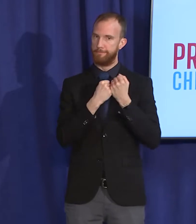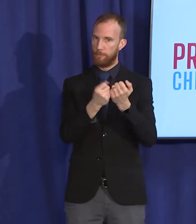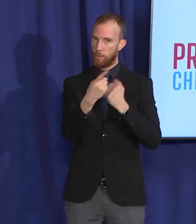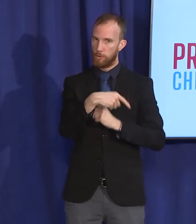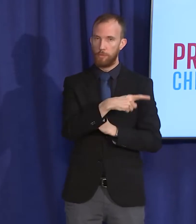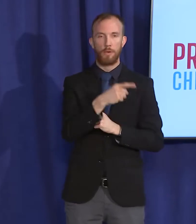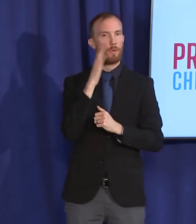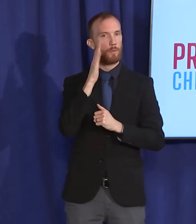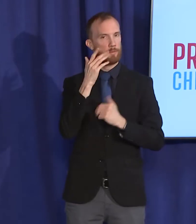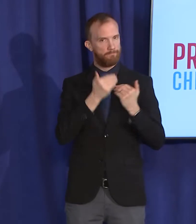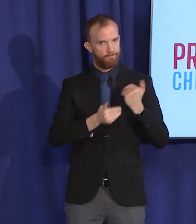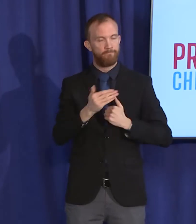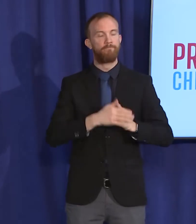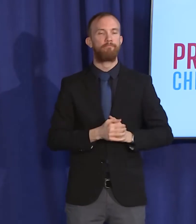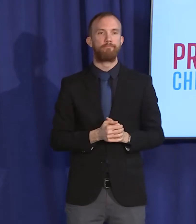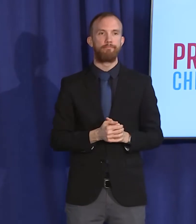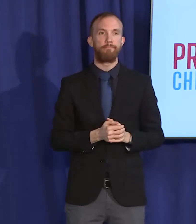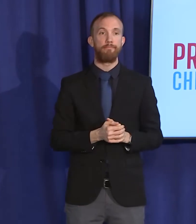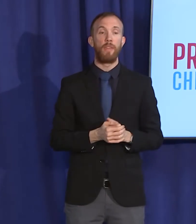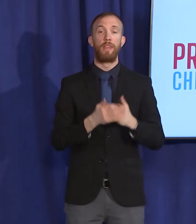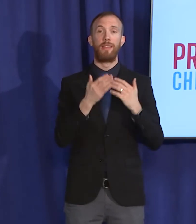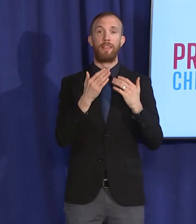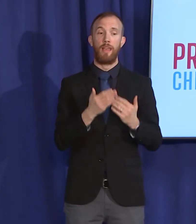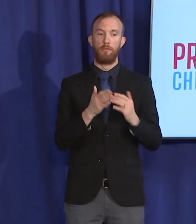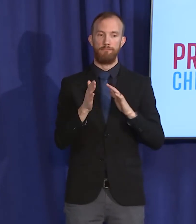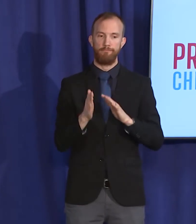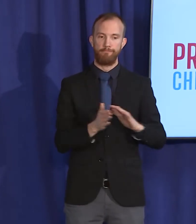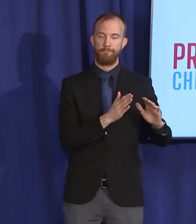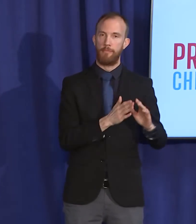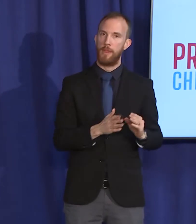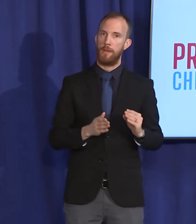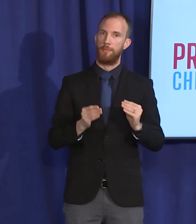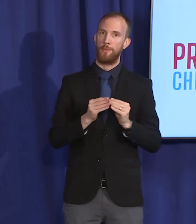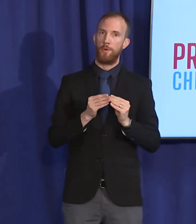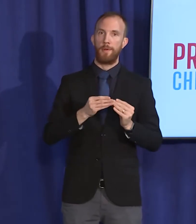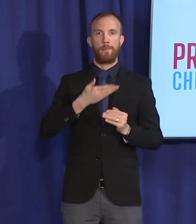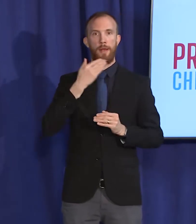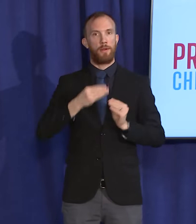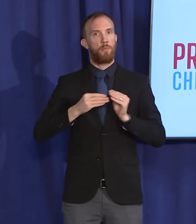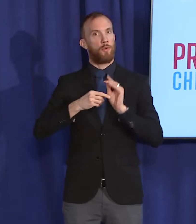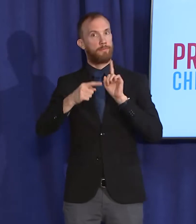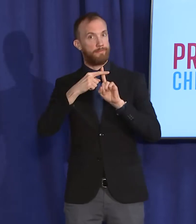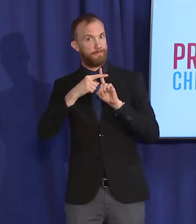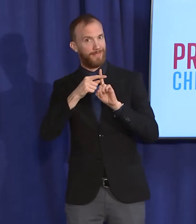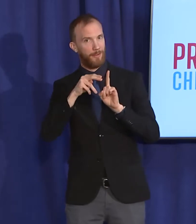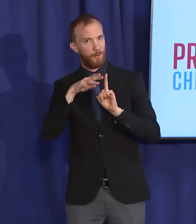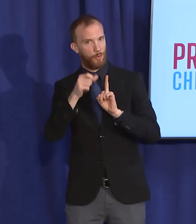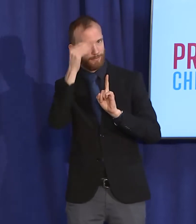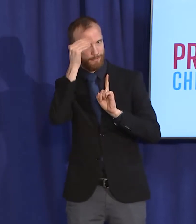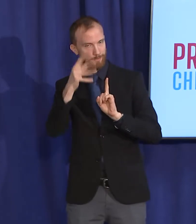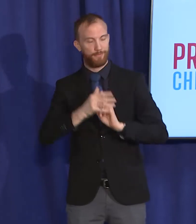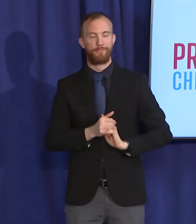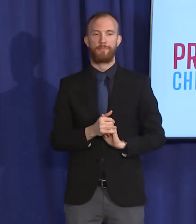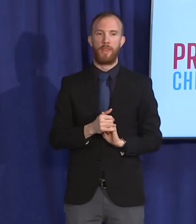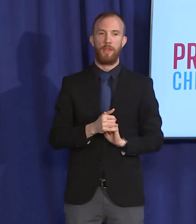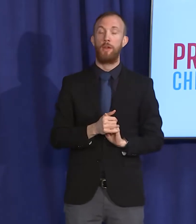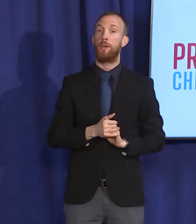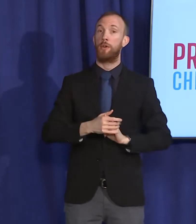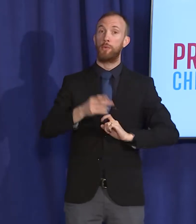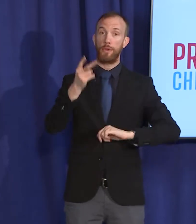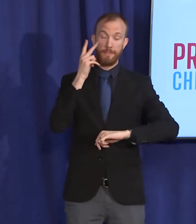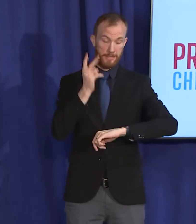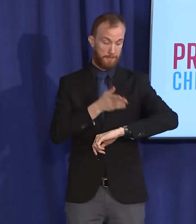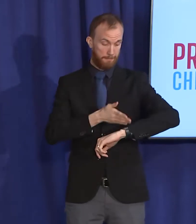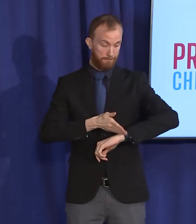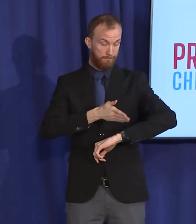Now, let me turn to some more joyful news. We are here to announce that because of the progress that we've